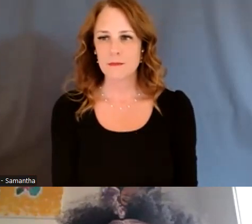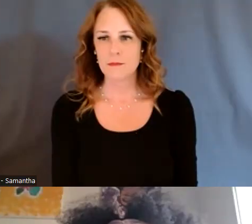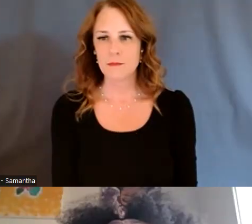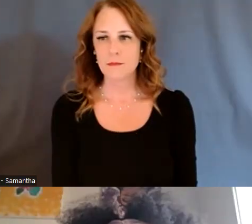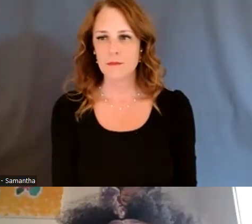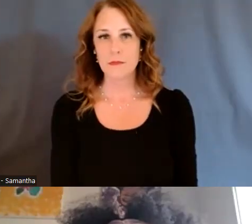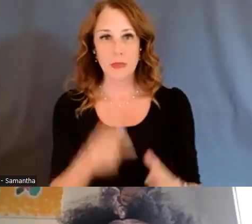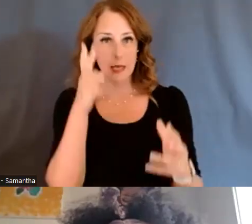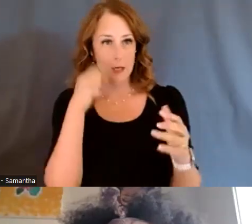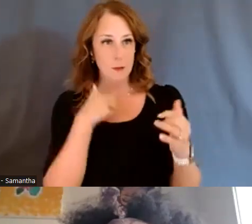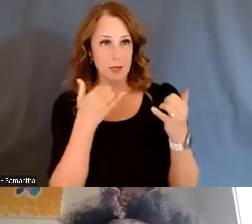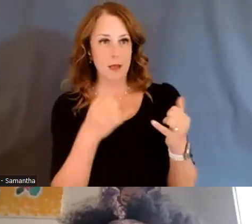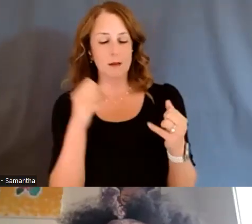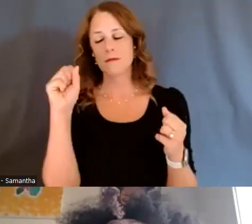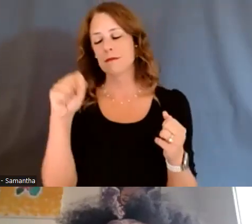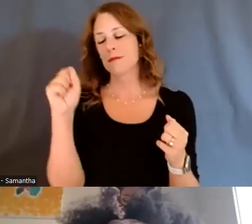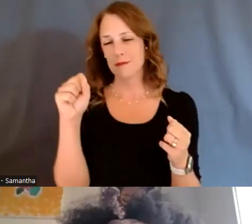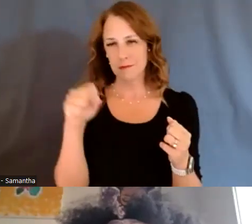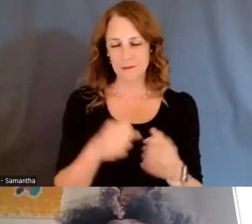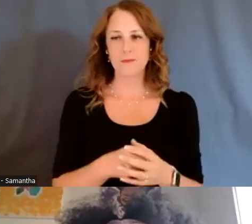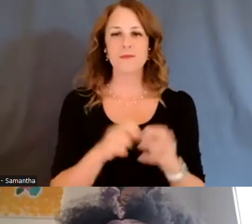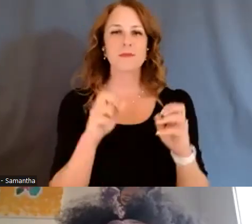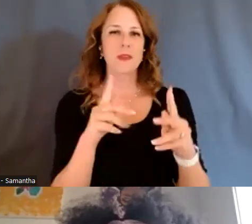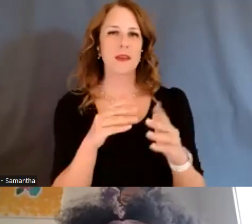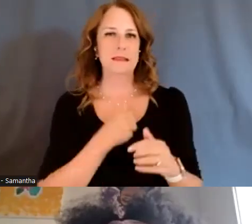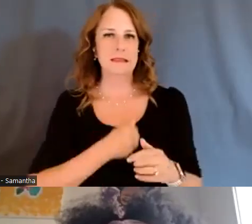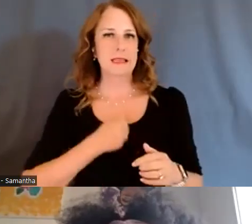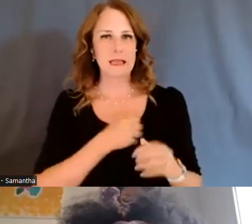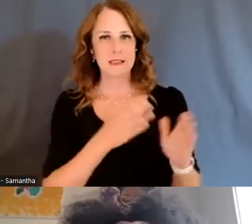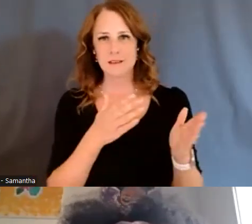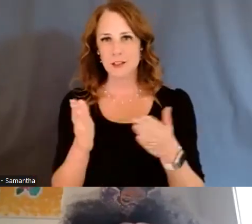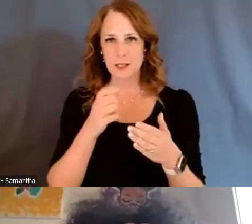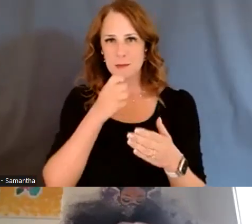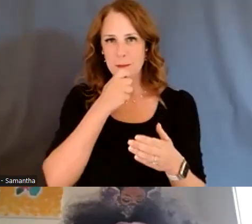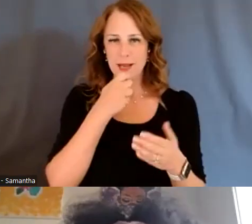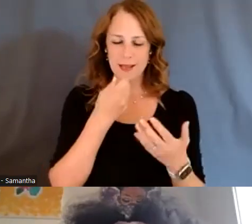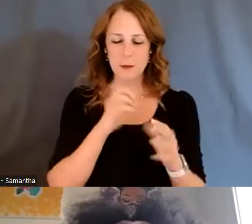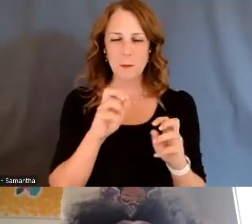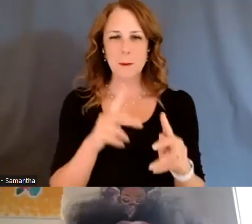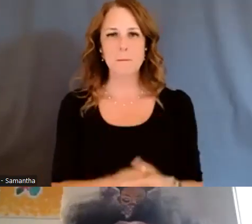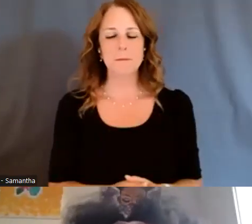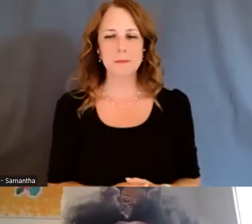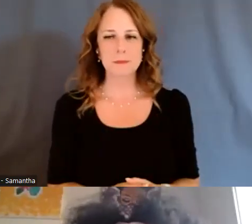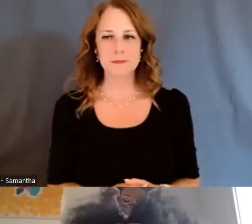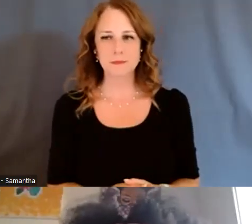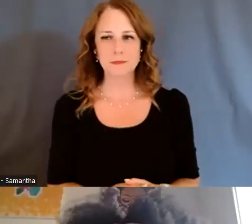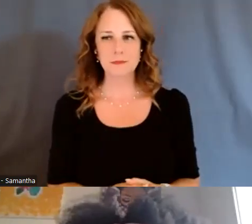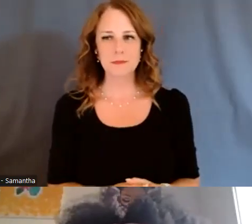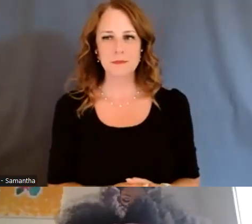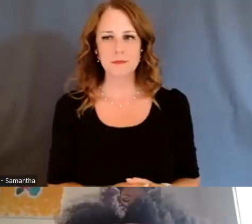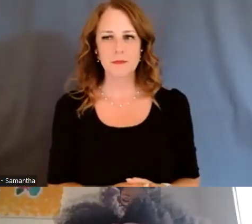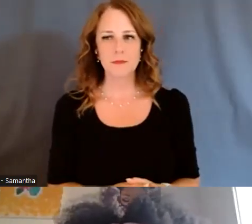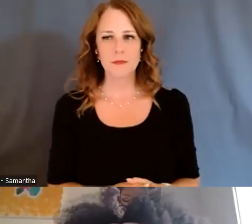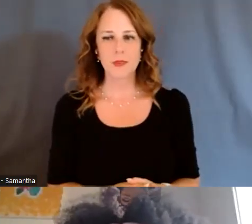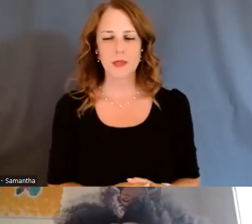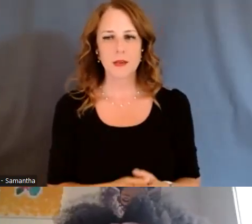Can you hear me now? Yes. Okay, sorry, I had to change my microphone here. But I think what